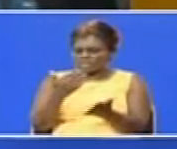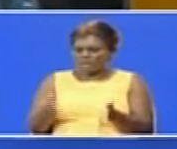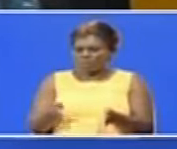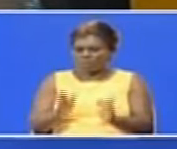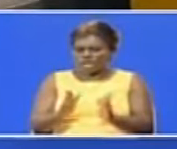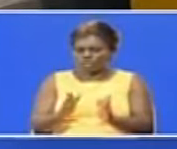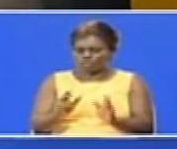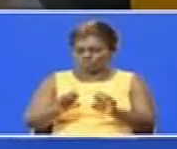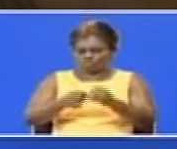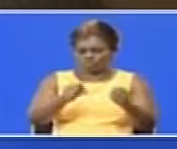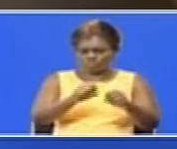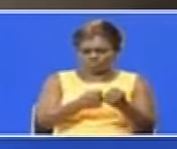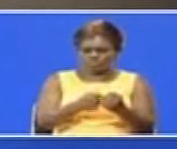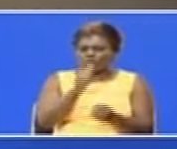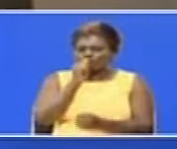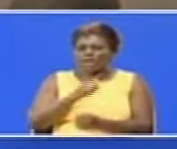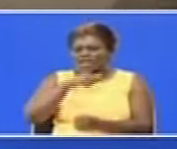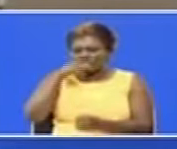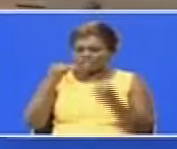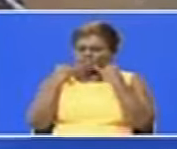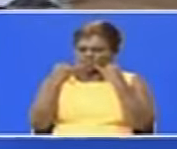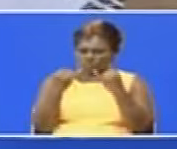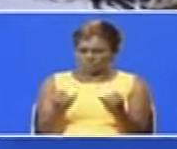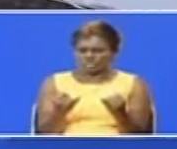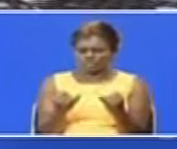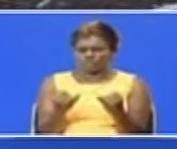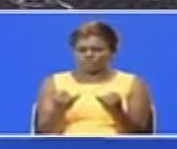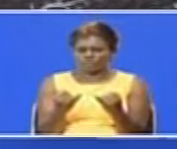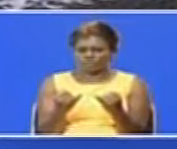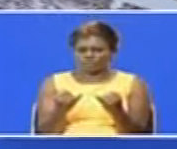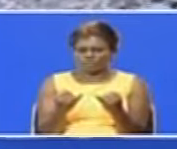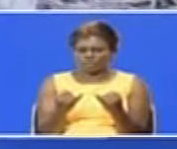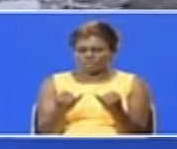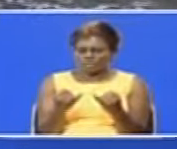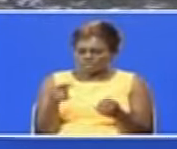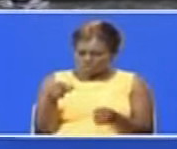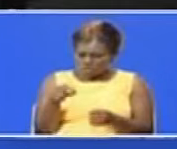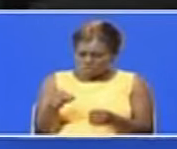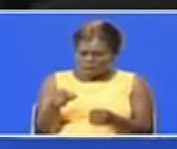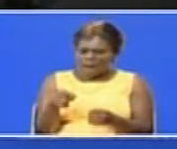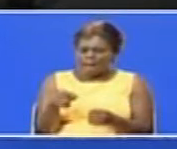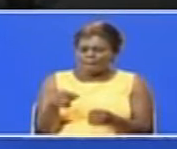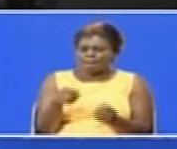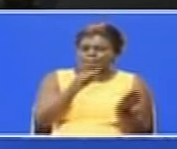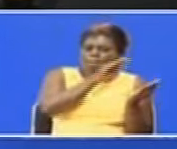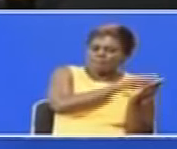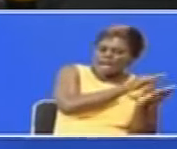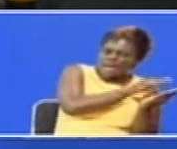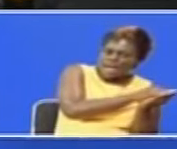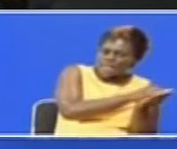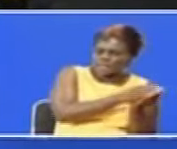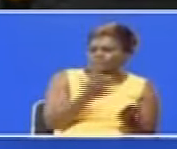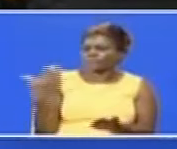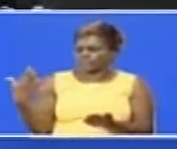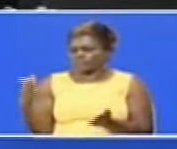confidential information, for example, information generated in banks. You have banking slips and bank statements, for